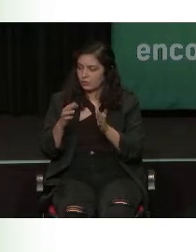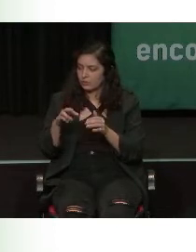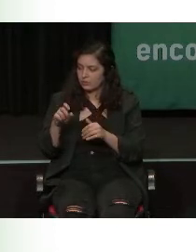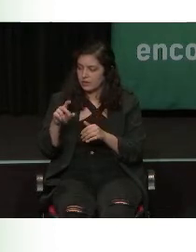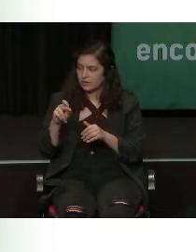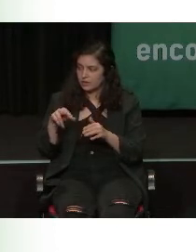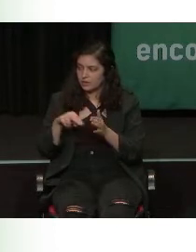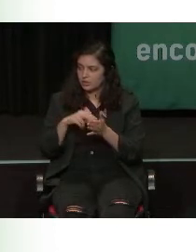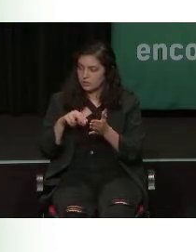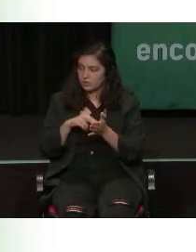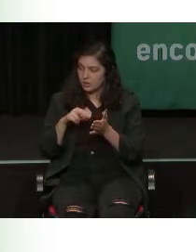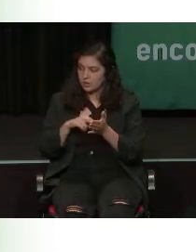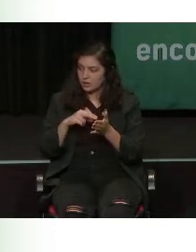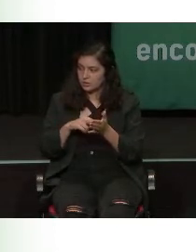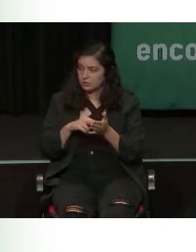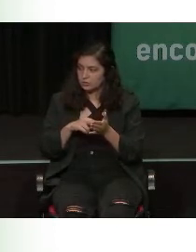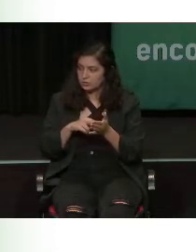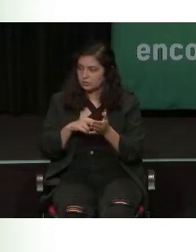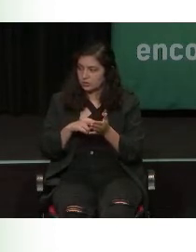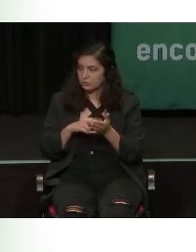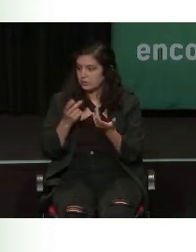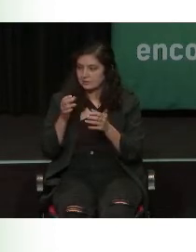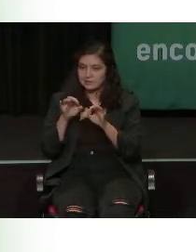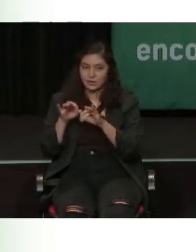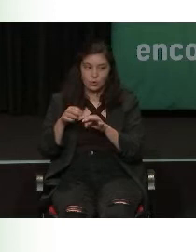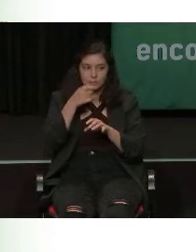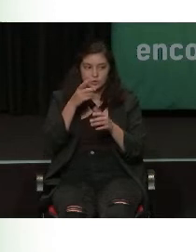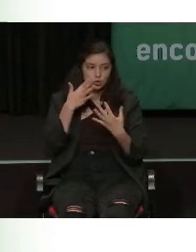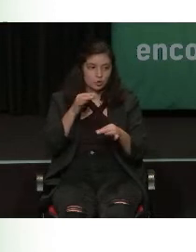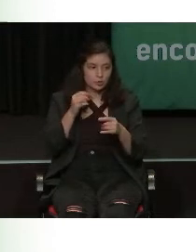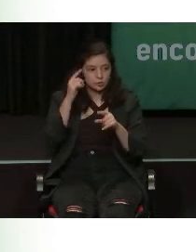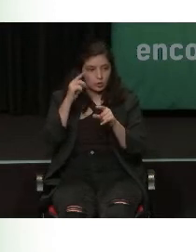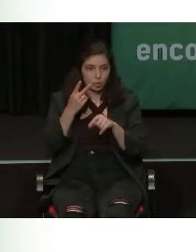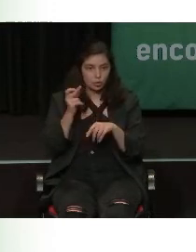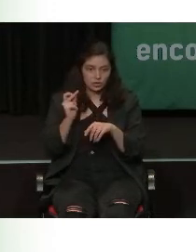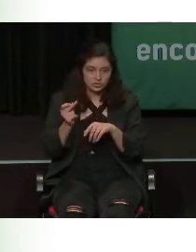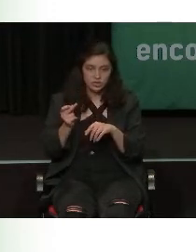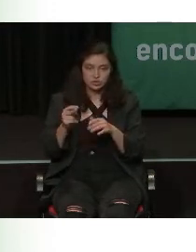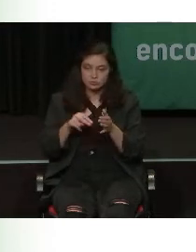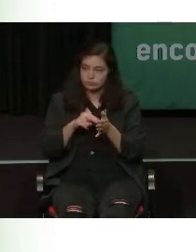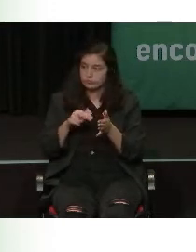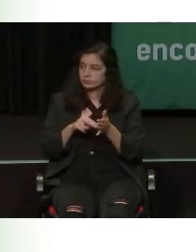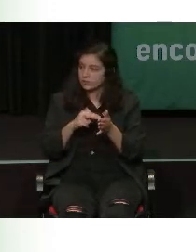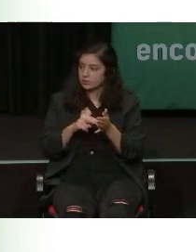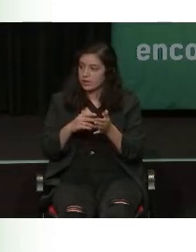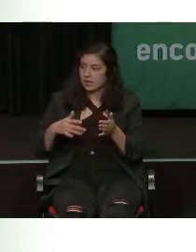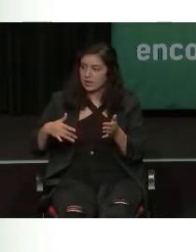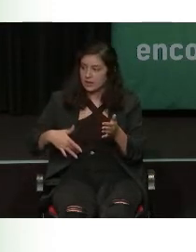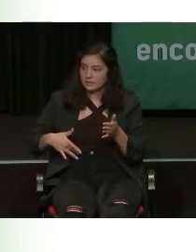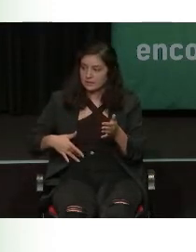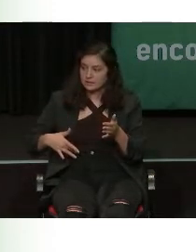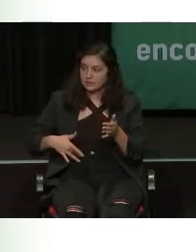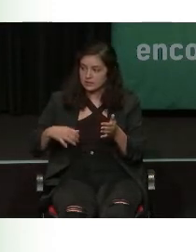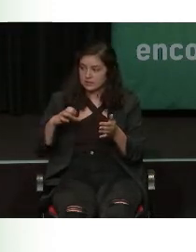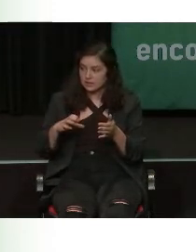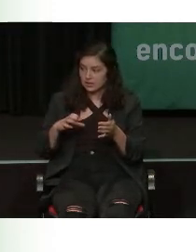been waiting. Just like 100 million people forced to wait over 2 years to start their cure from hepatitis C.